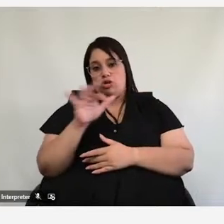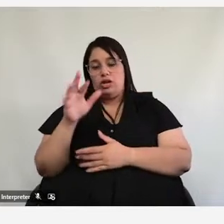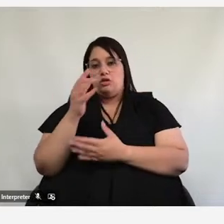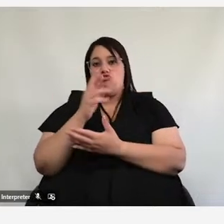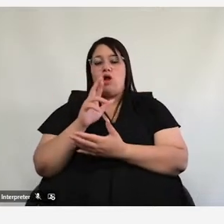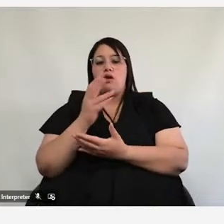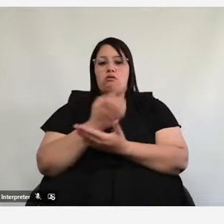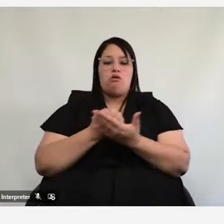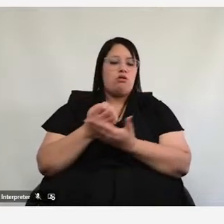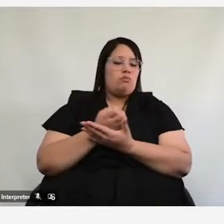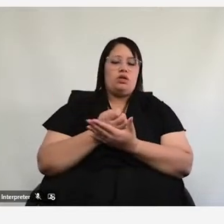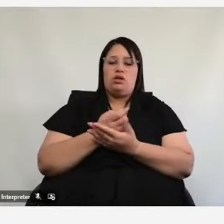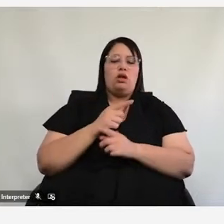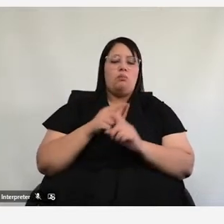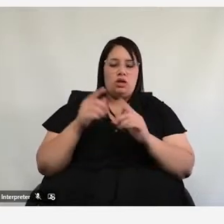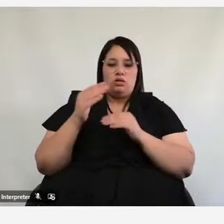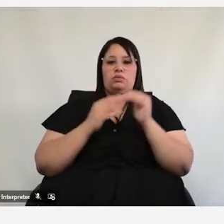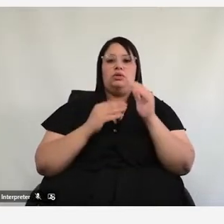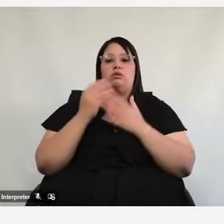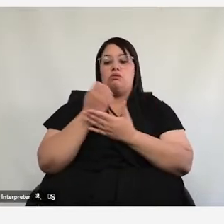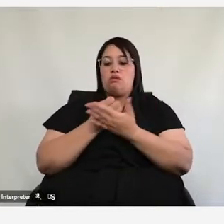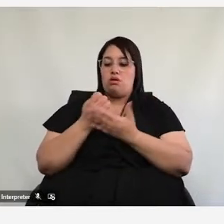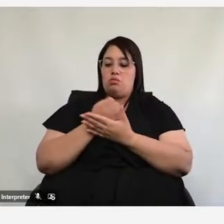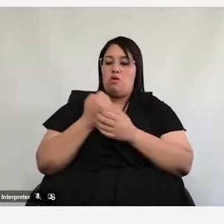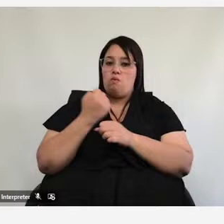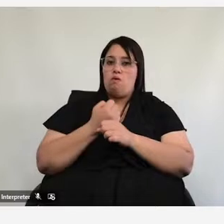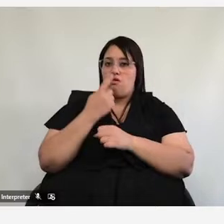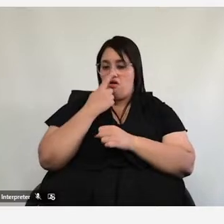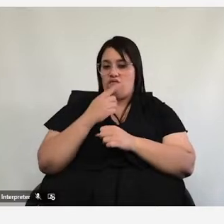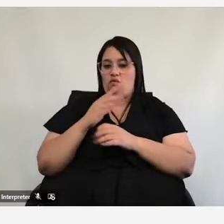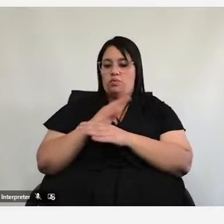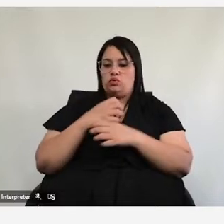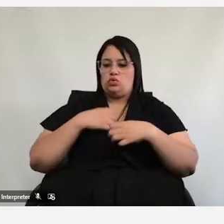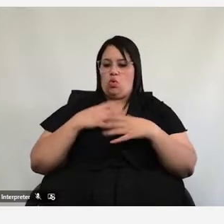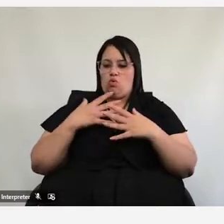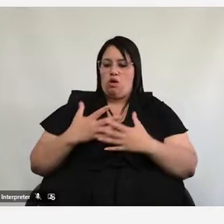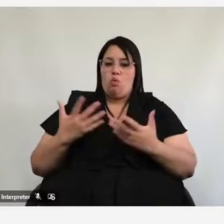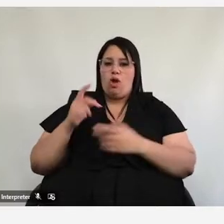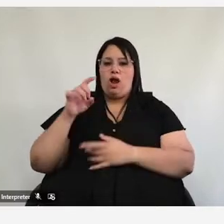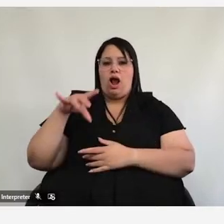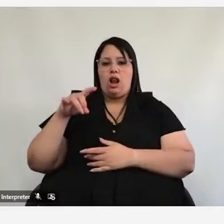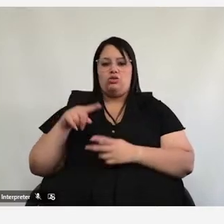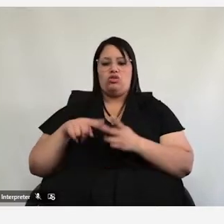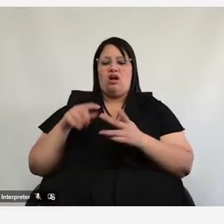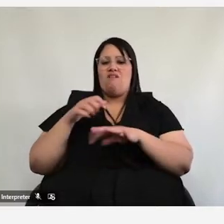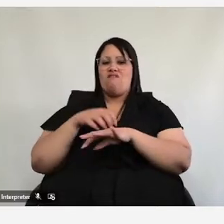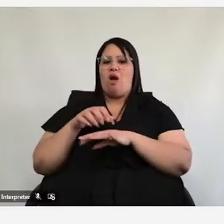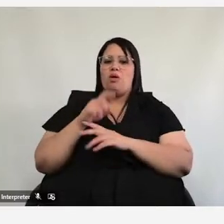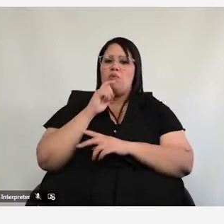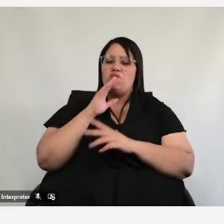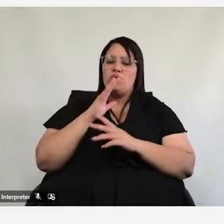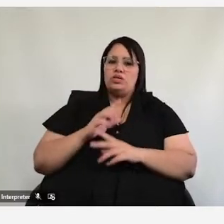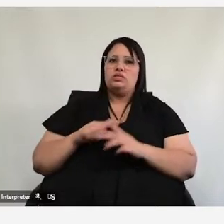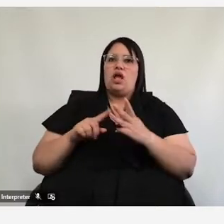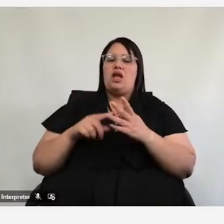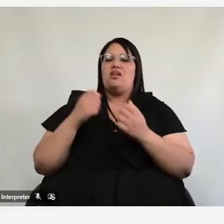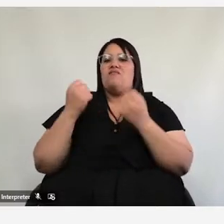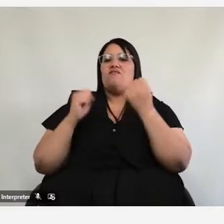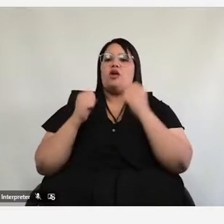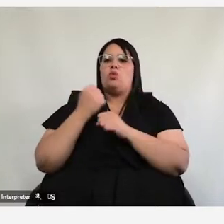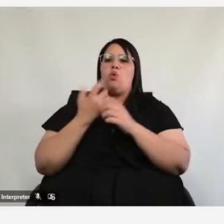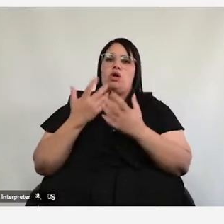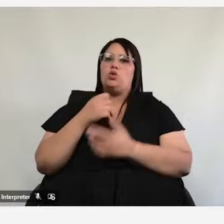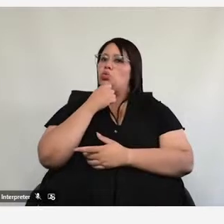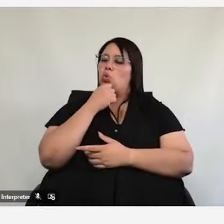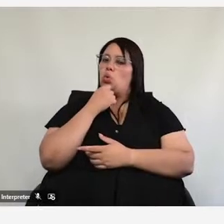economy. It's about building an economy that works for the entrepreneur in Kailicha, the farmer in Beaufort West, and the factory worker in George.